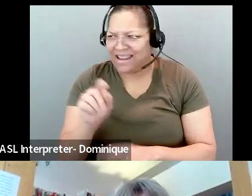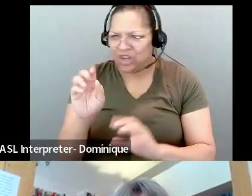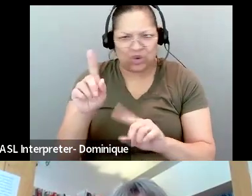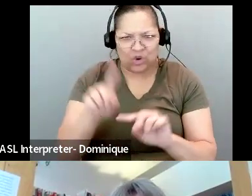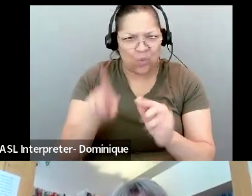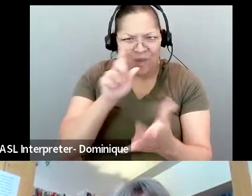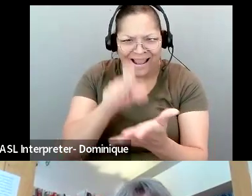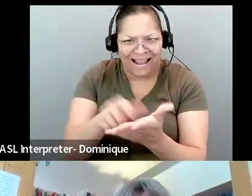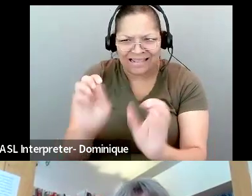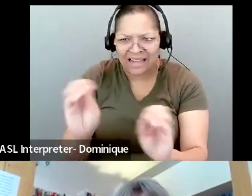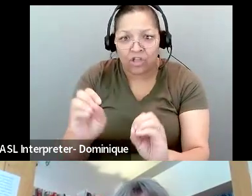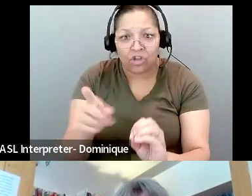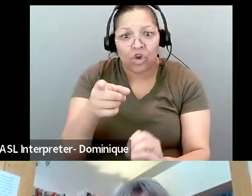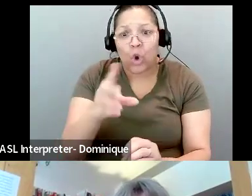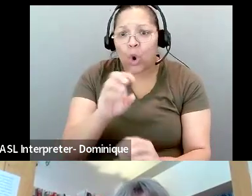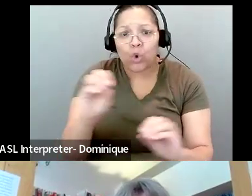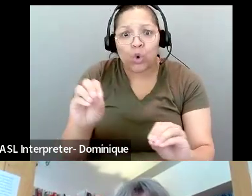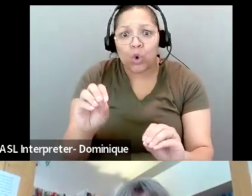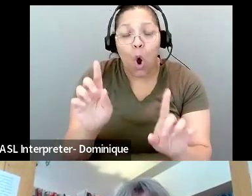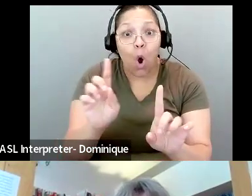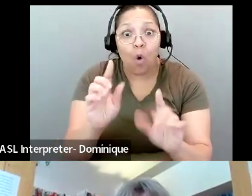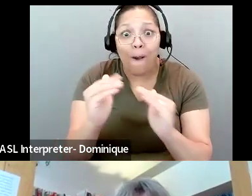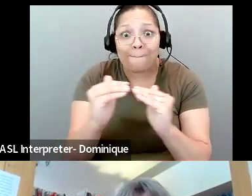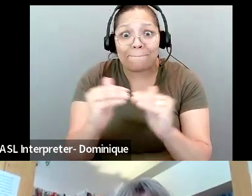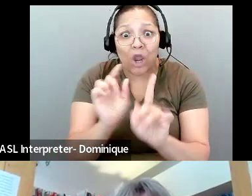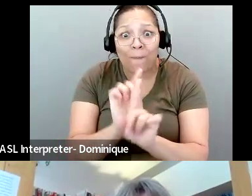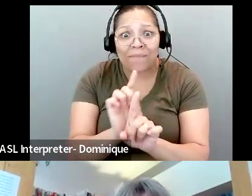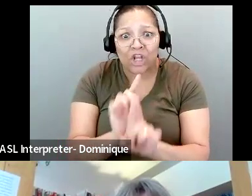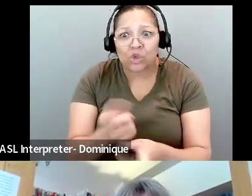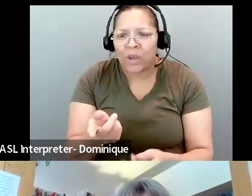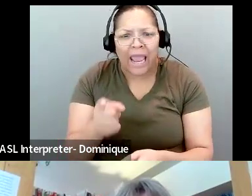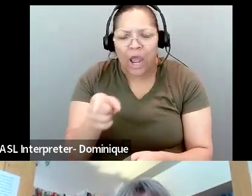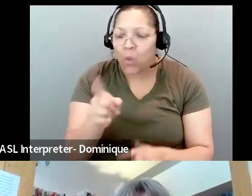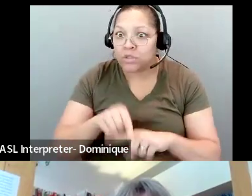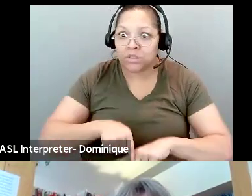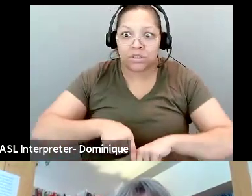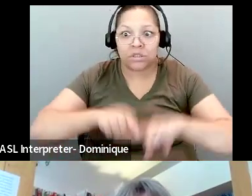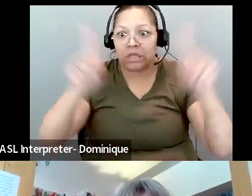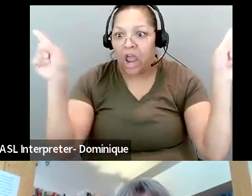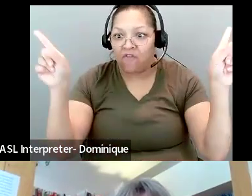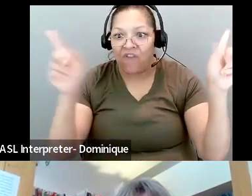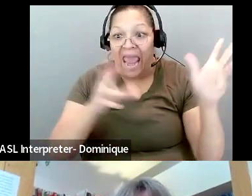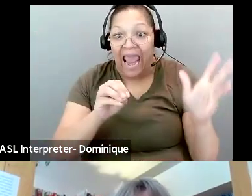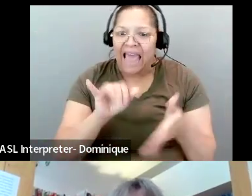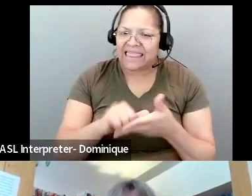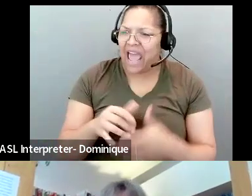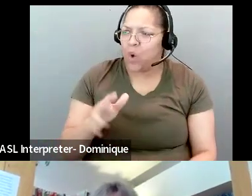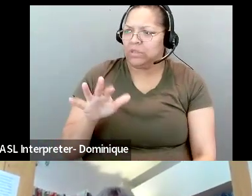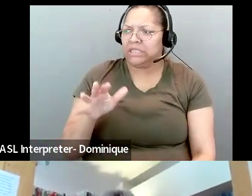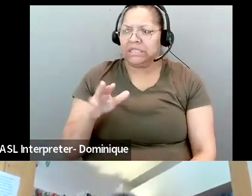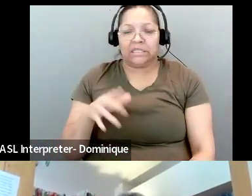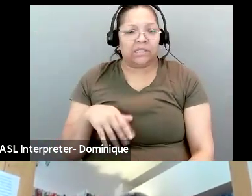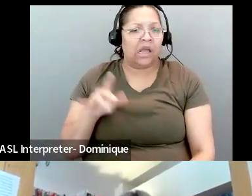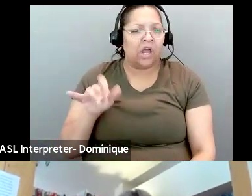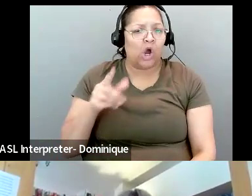There's no, peer mentoring isn't in it. It was just so completely different. And that was kind of red flag